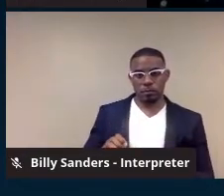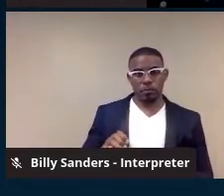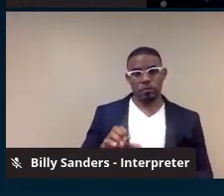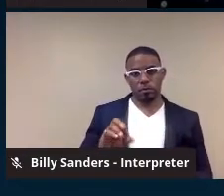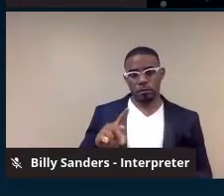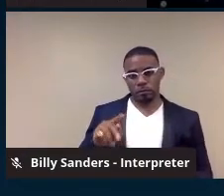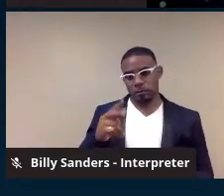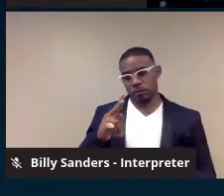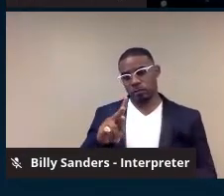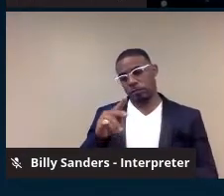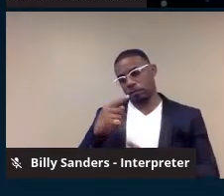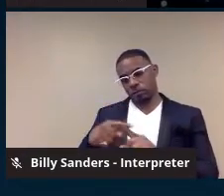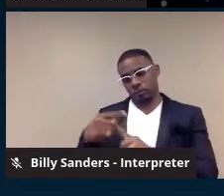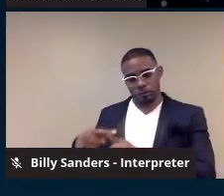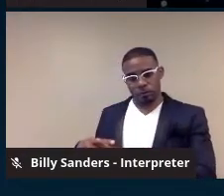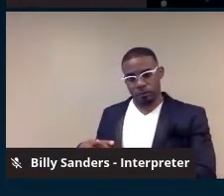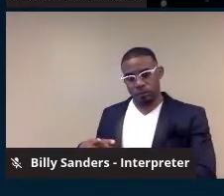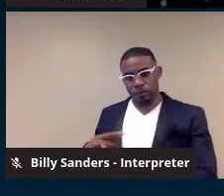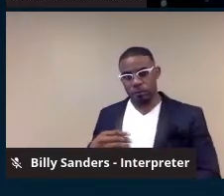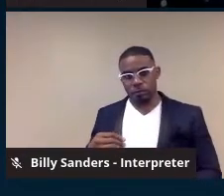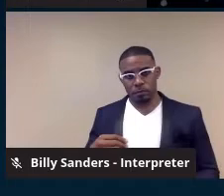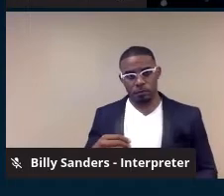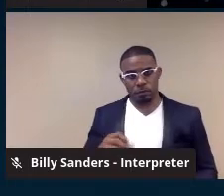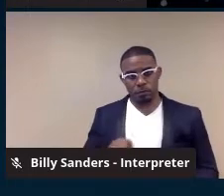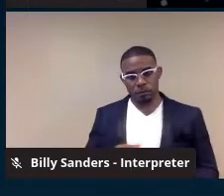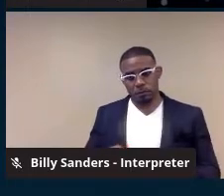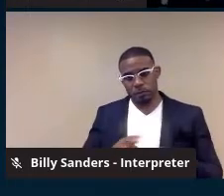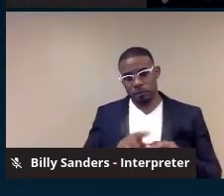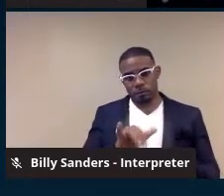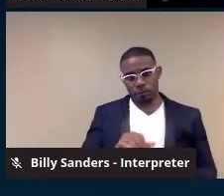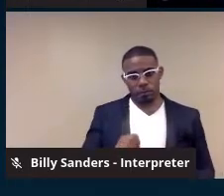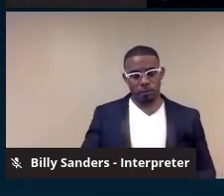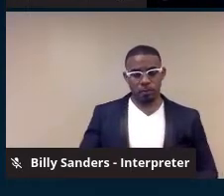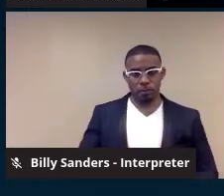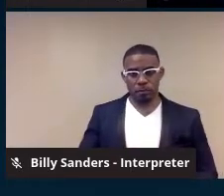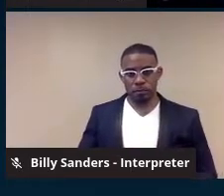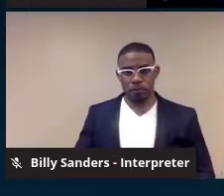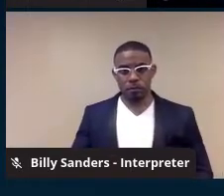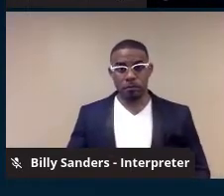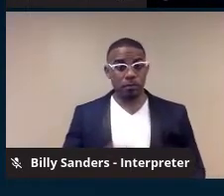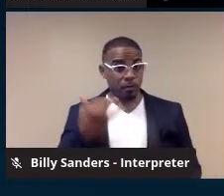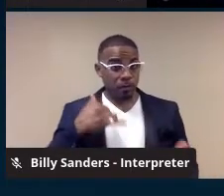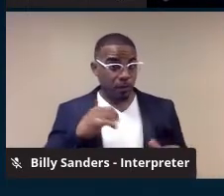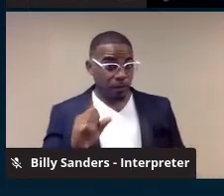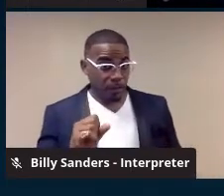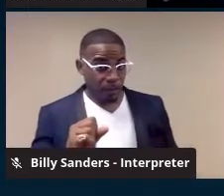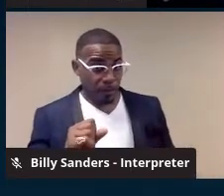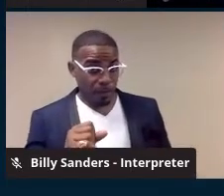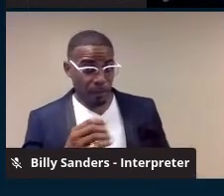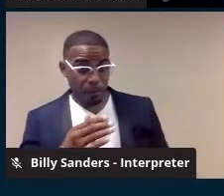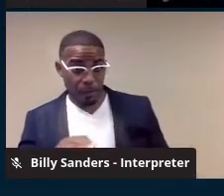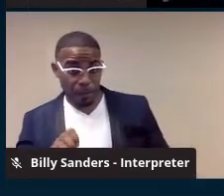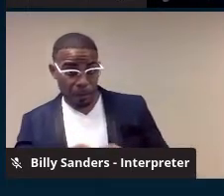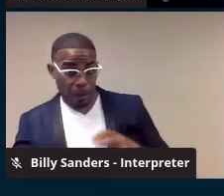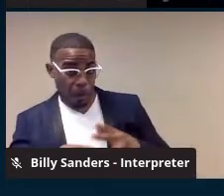plus, and it increments that. So if I put a breakpoint in here